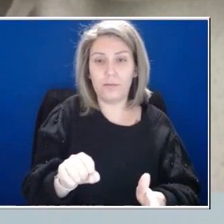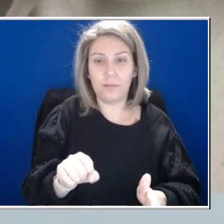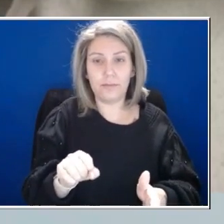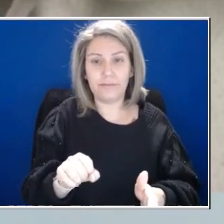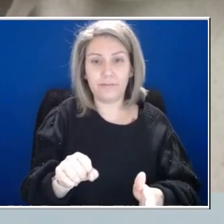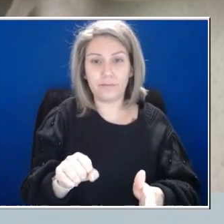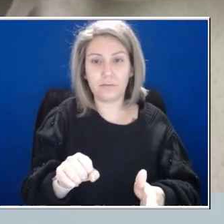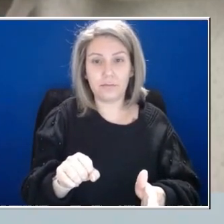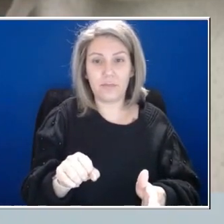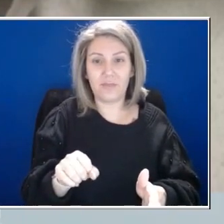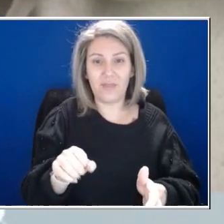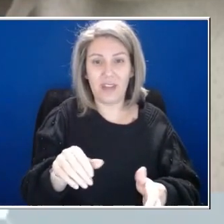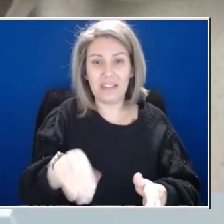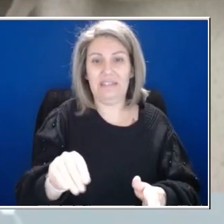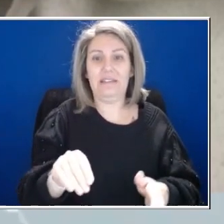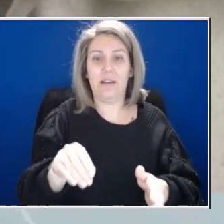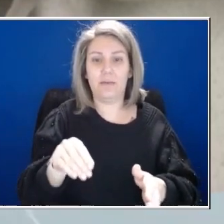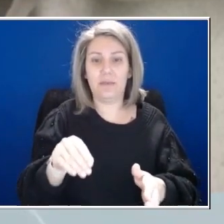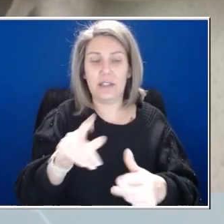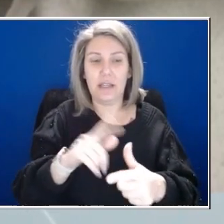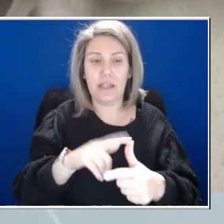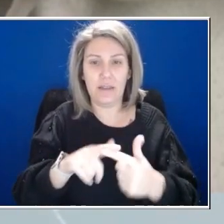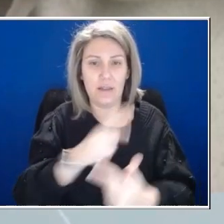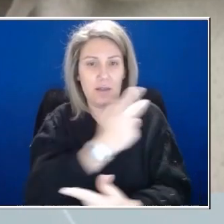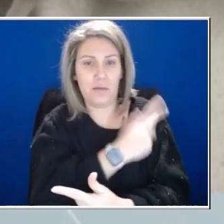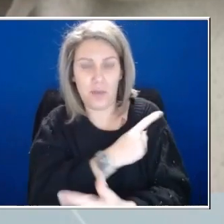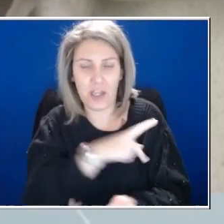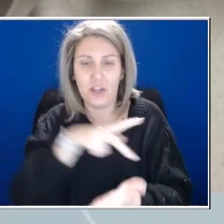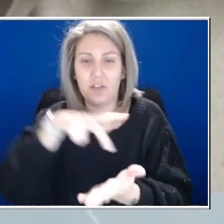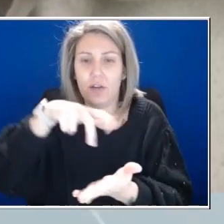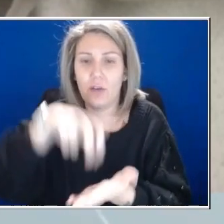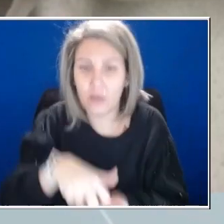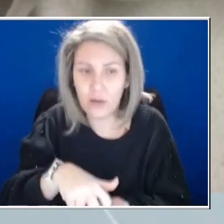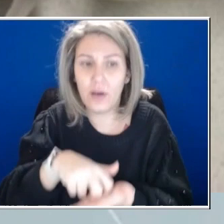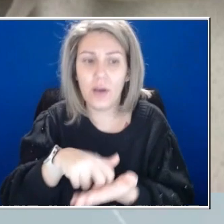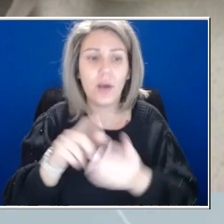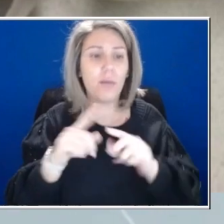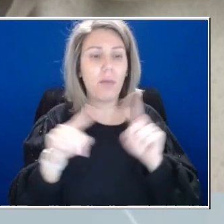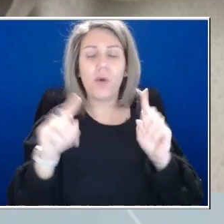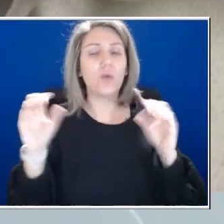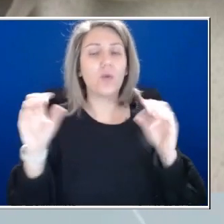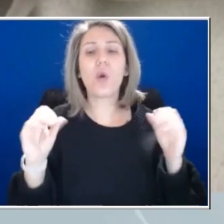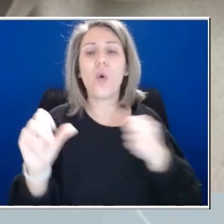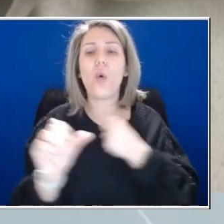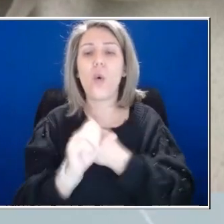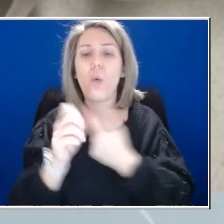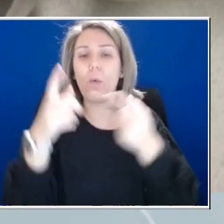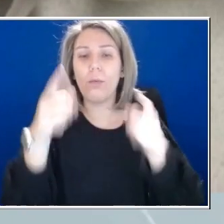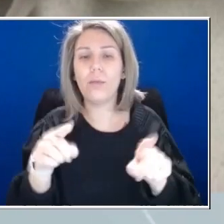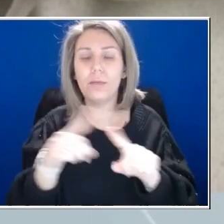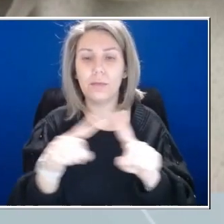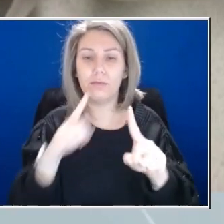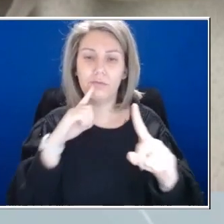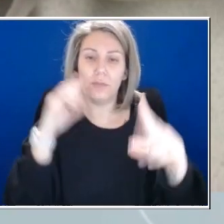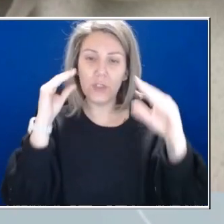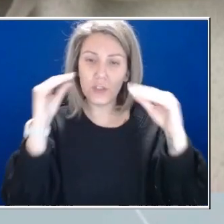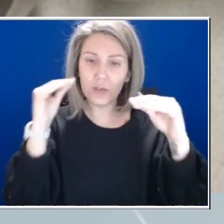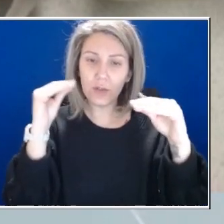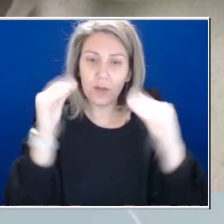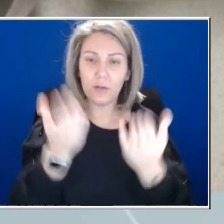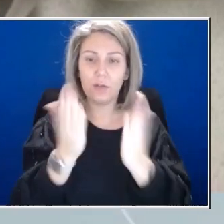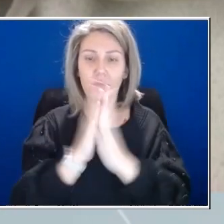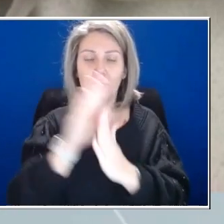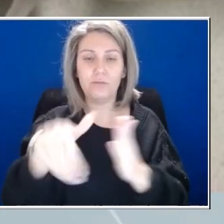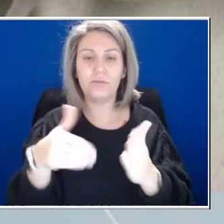a little bit. The patient just kind of went down gently to their knees, and no harm happened to that patient. But we ask all of our new employees